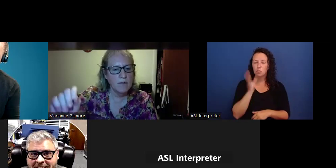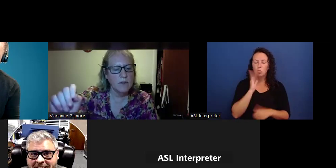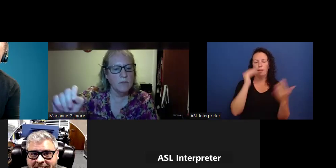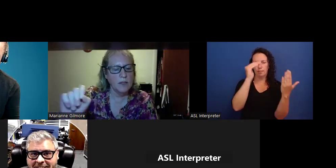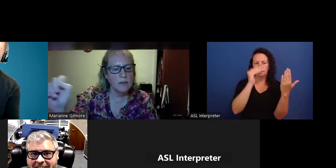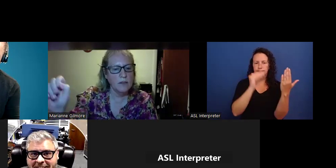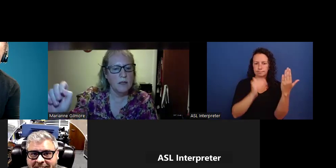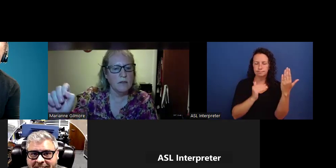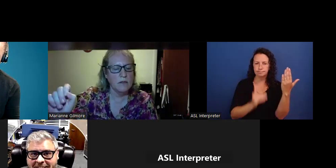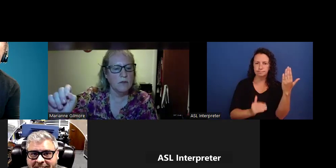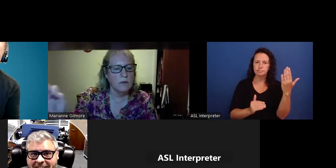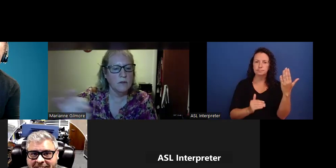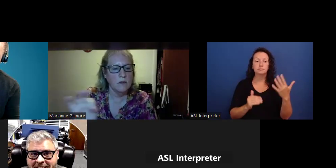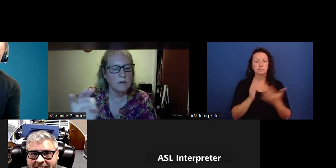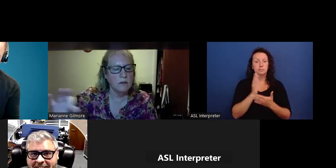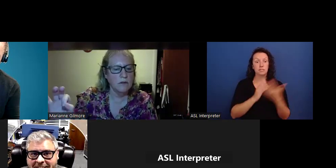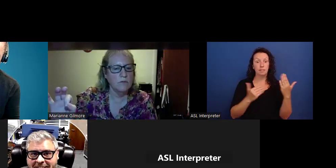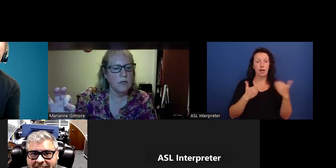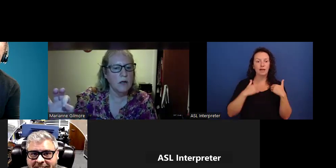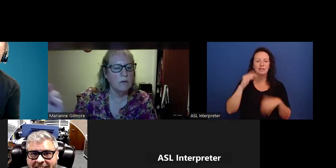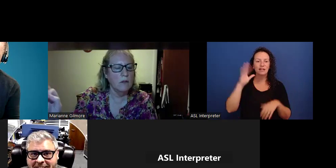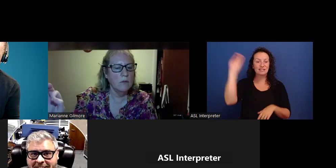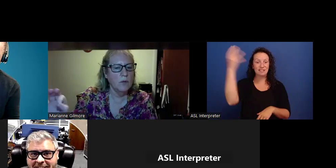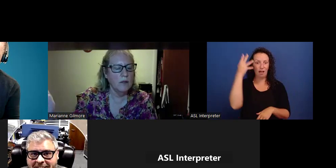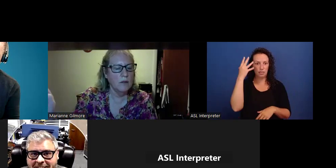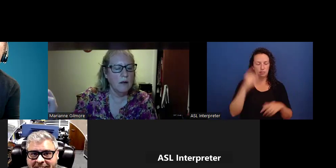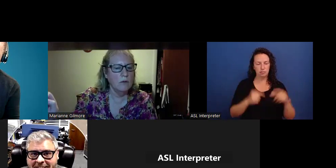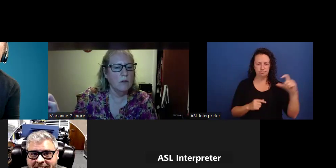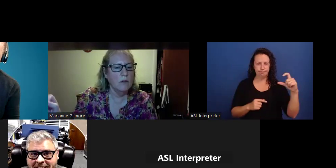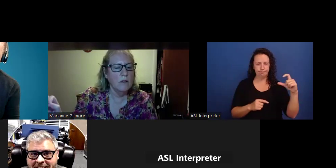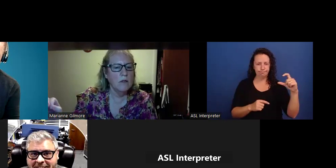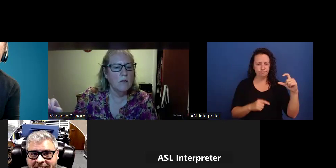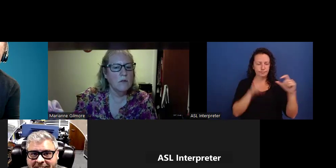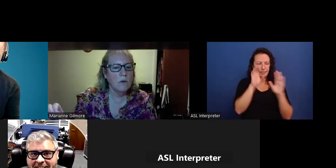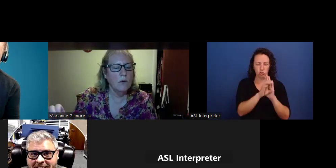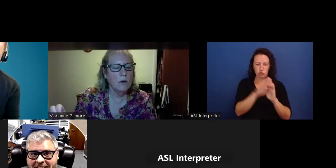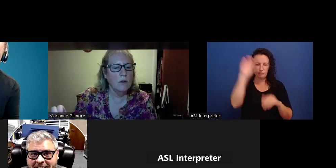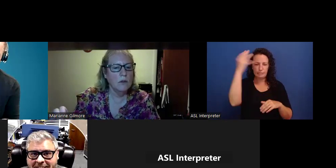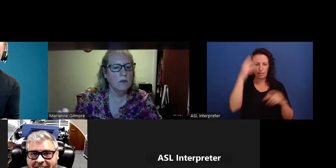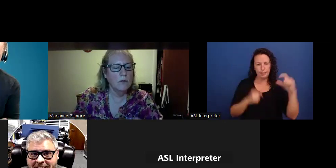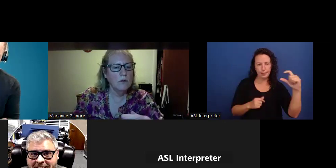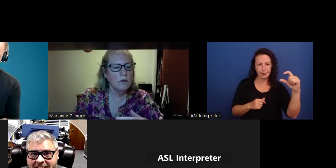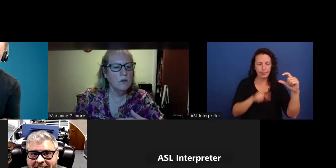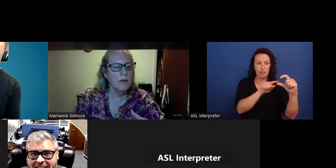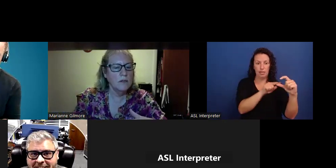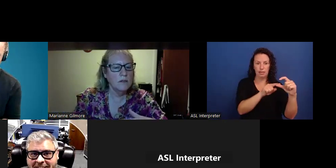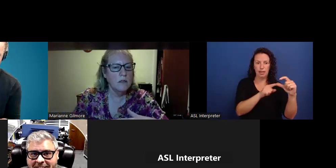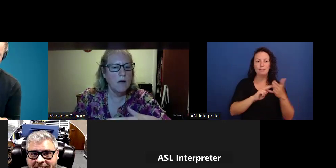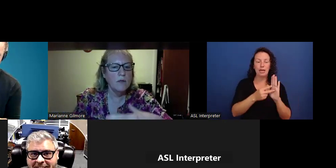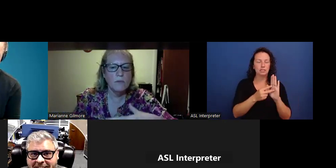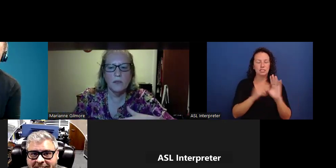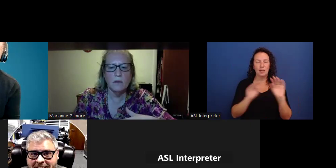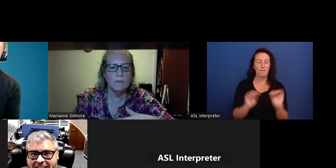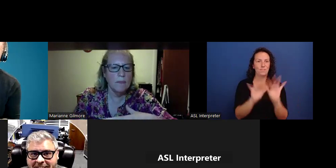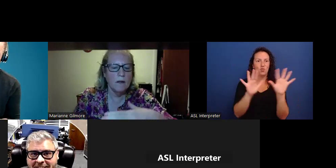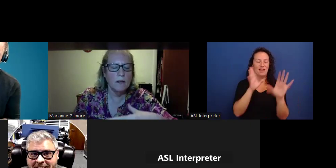gonna have this bright sun next to it, so it should read out bright outlook. So you might see, I